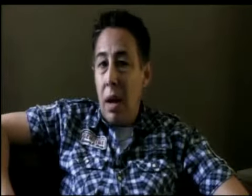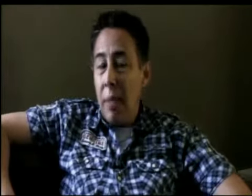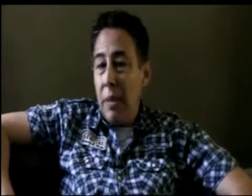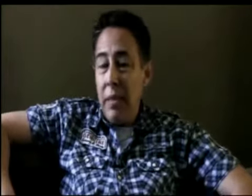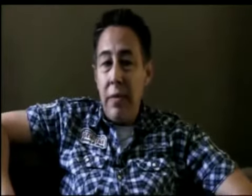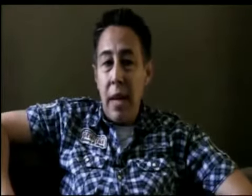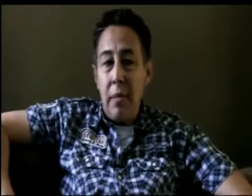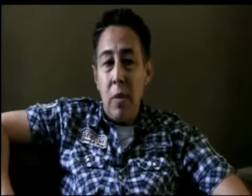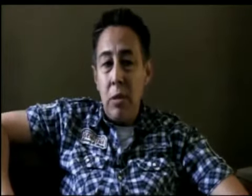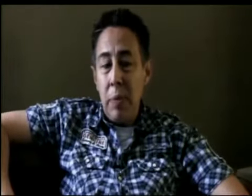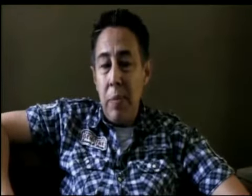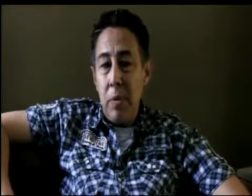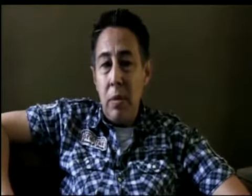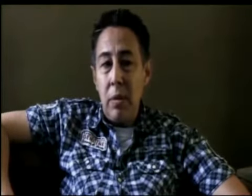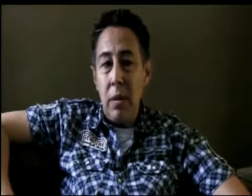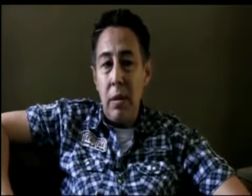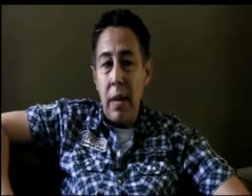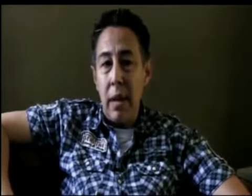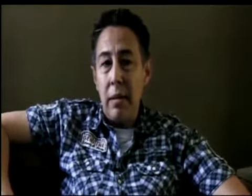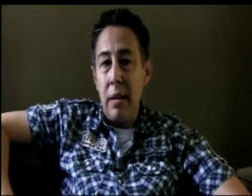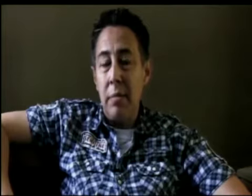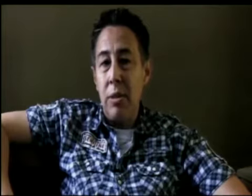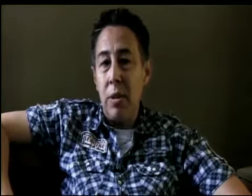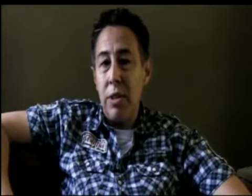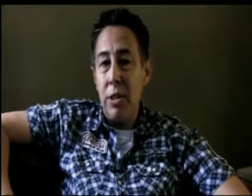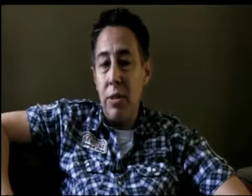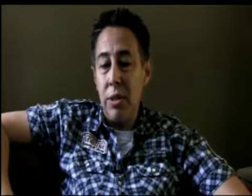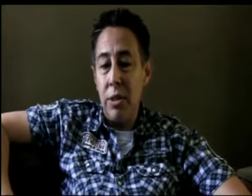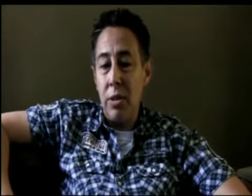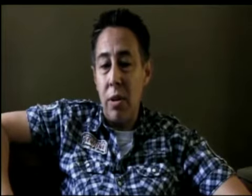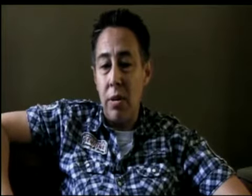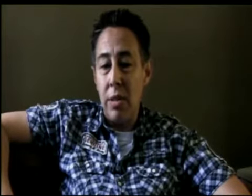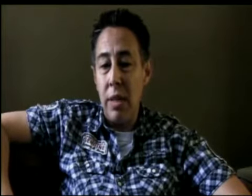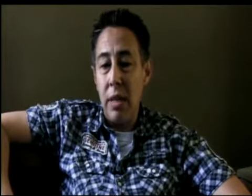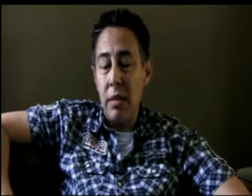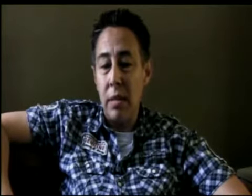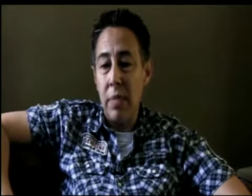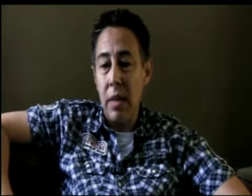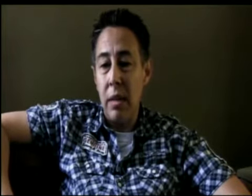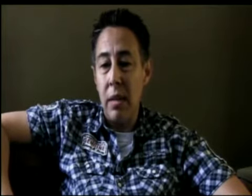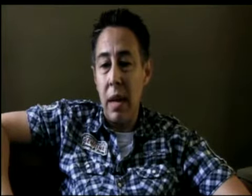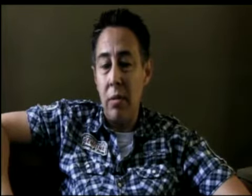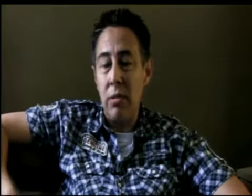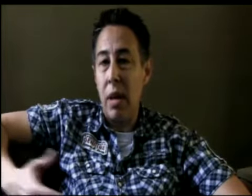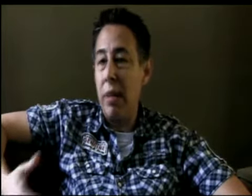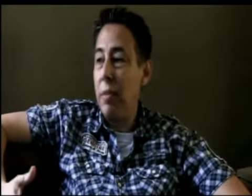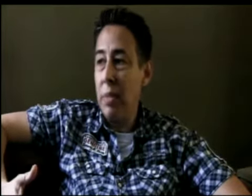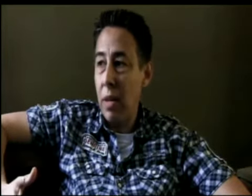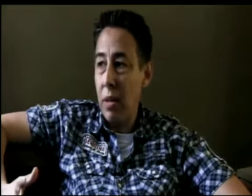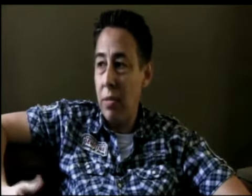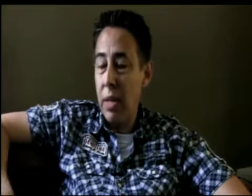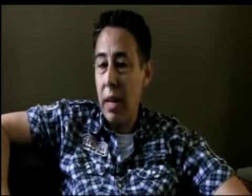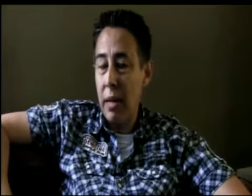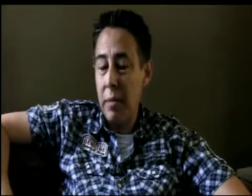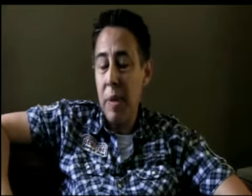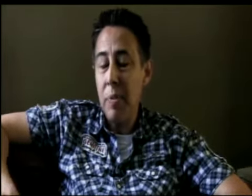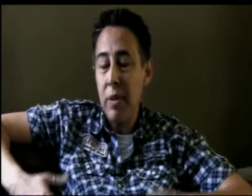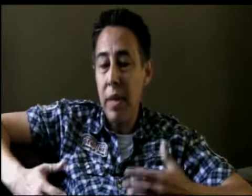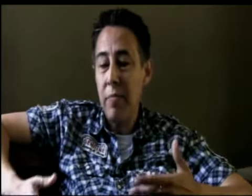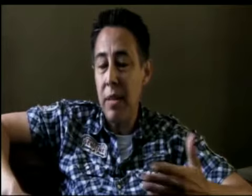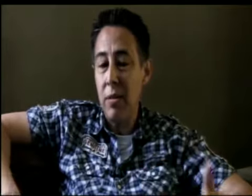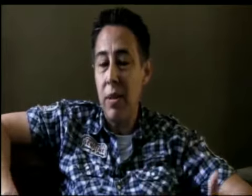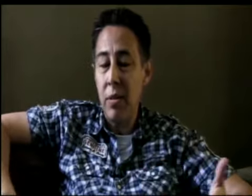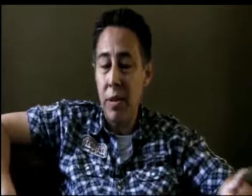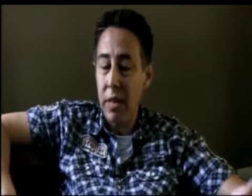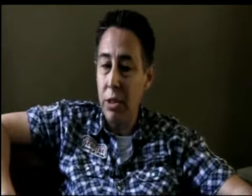lives. I believe that most people that come to our church are seeking something outside of themselves, and